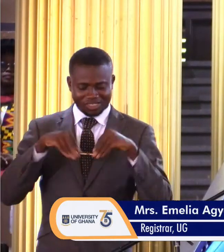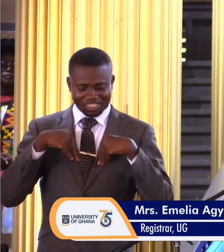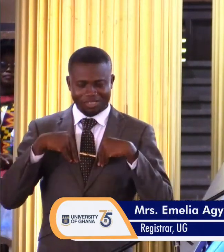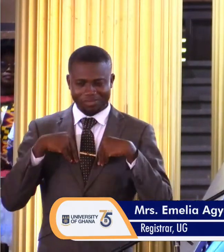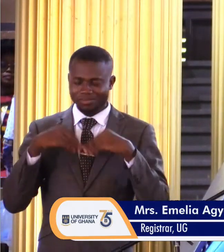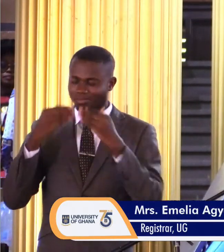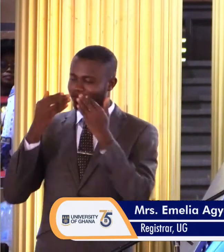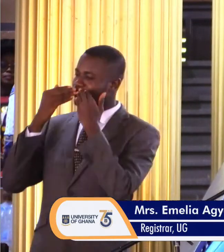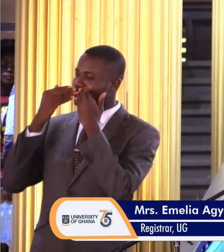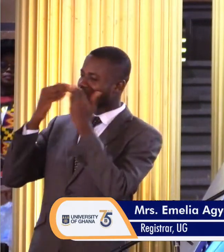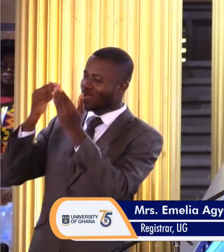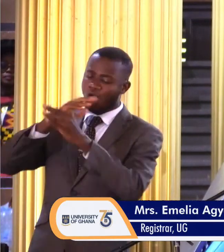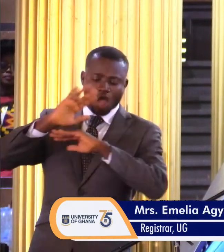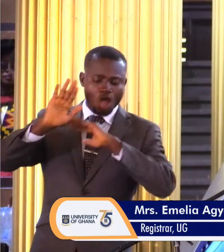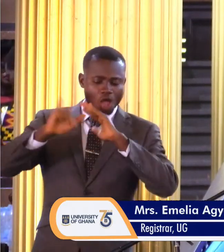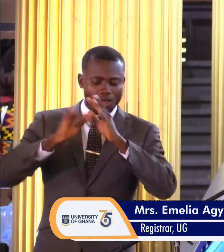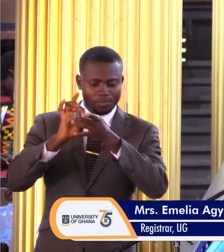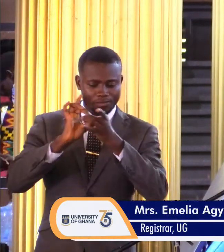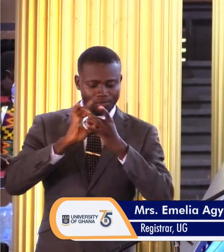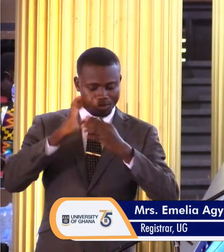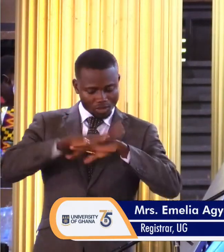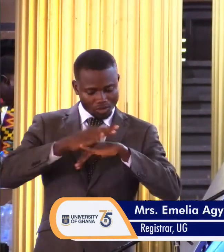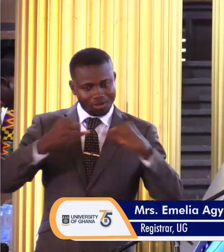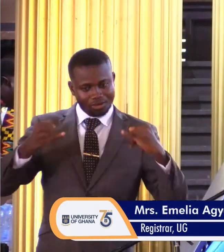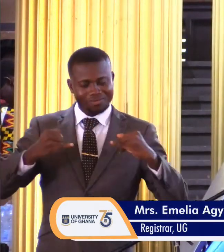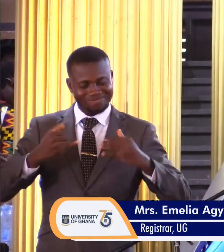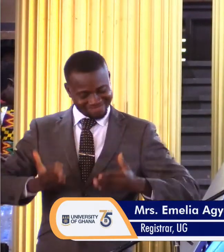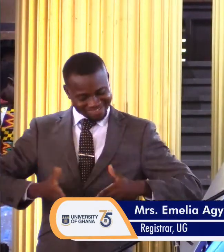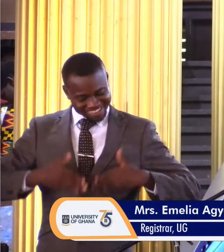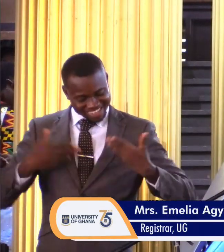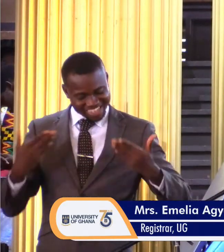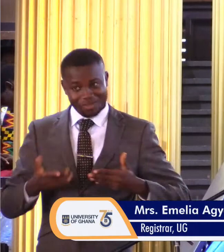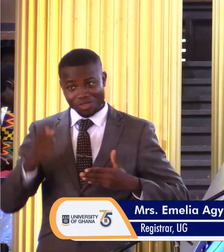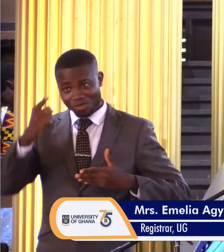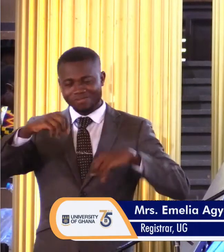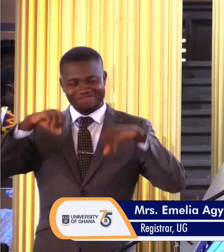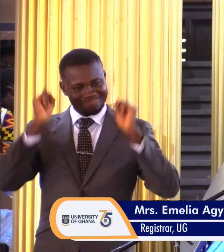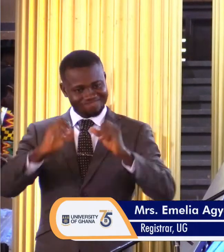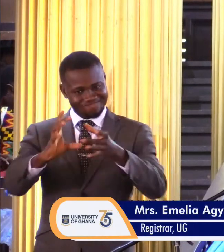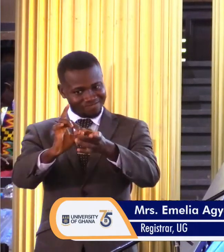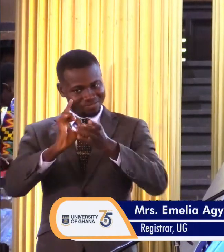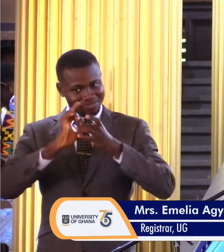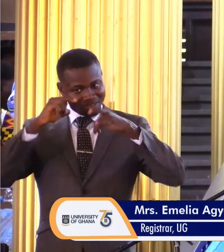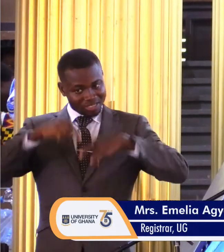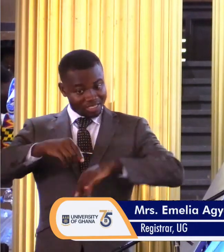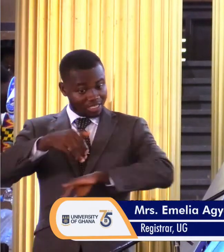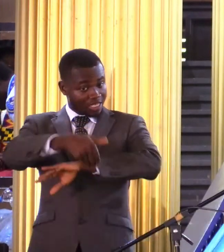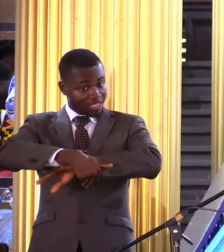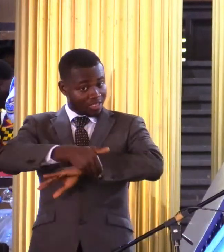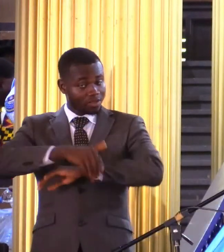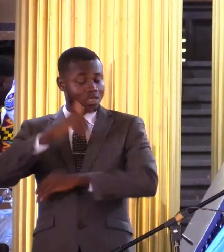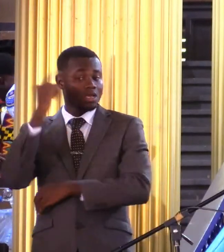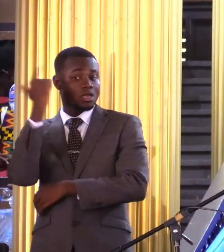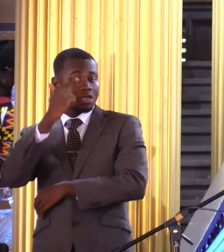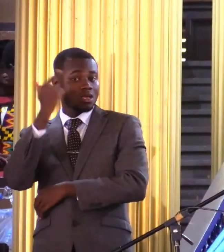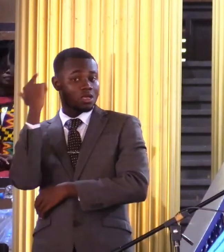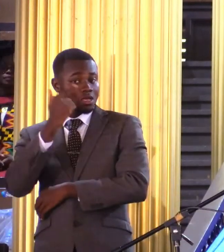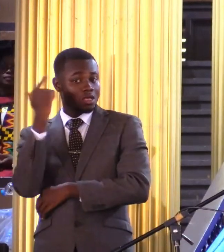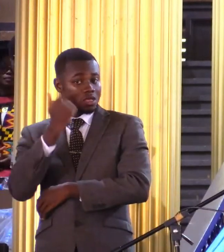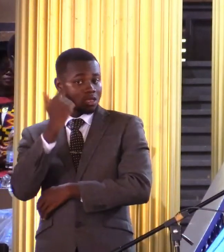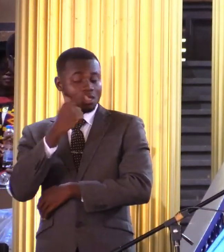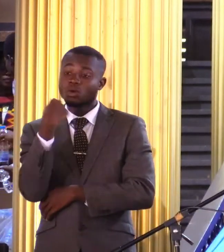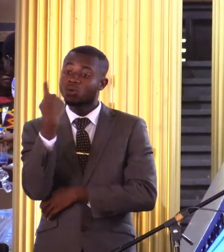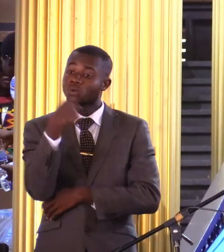us online. We are delighted that you are all able to join us for this evening's inaugural lecture to be delivered by